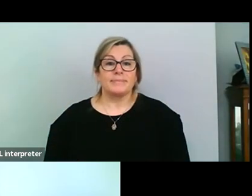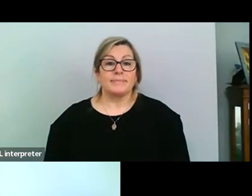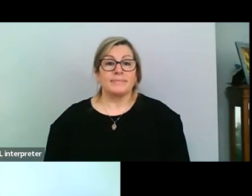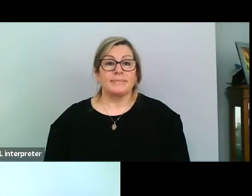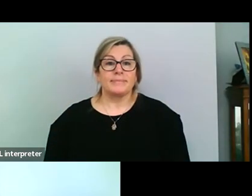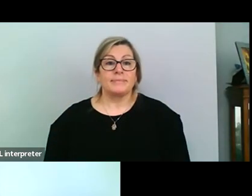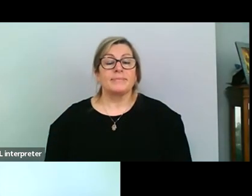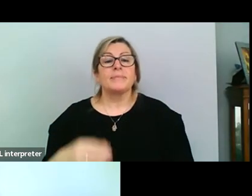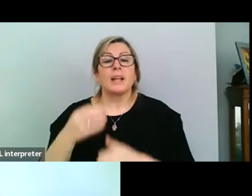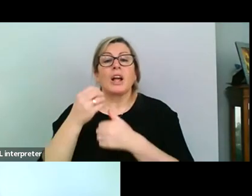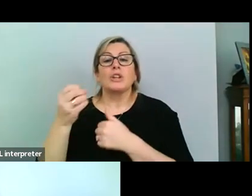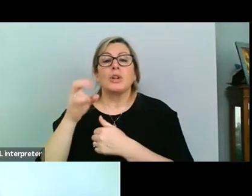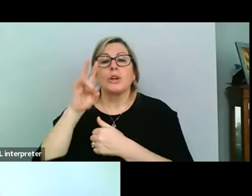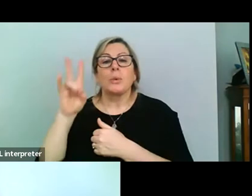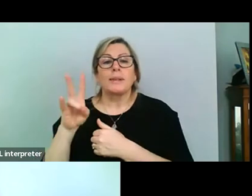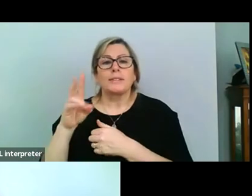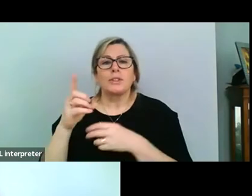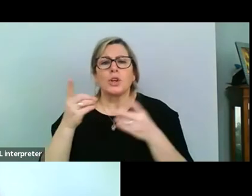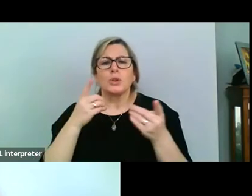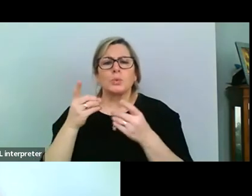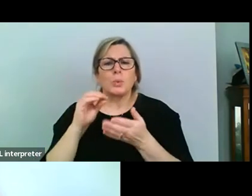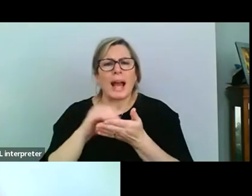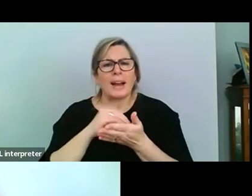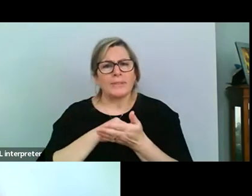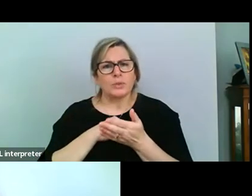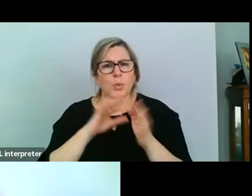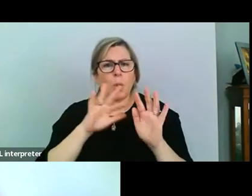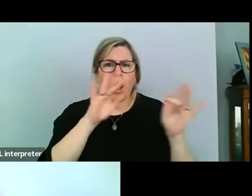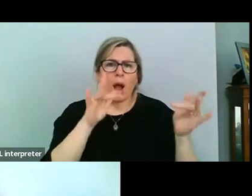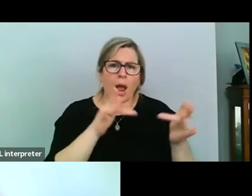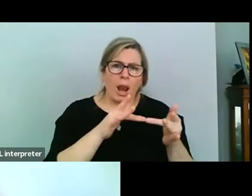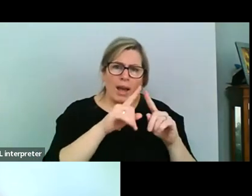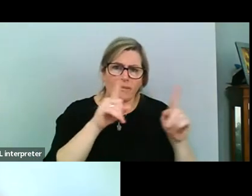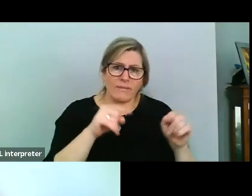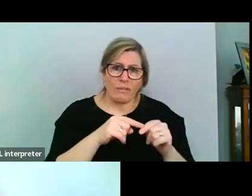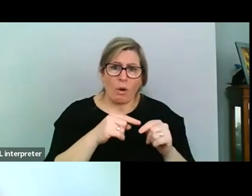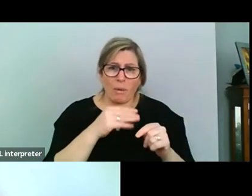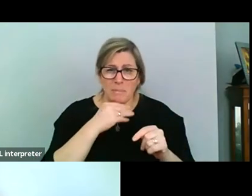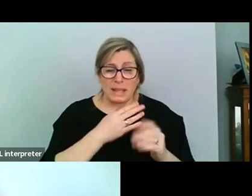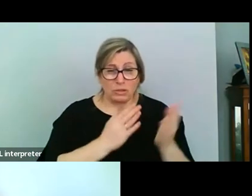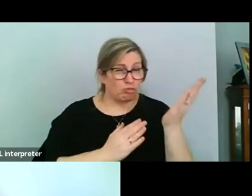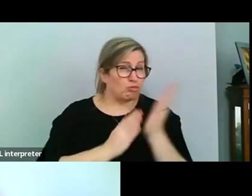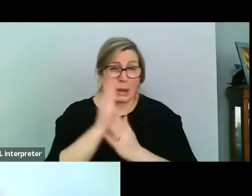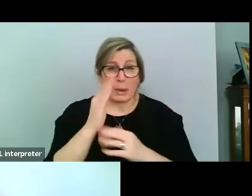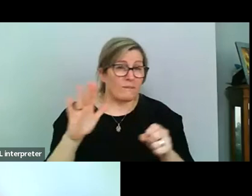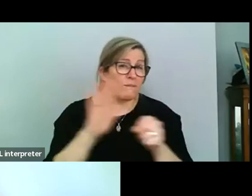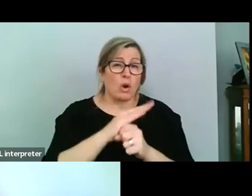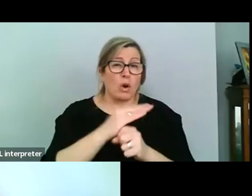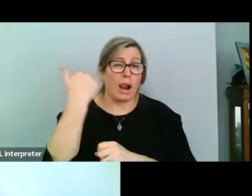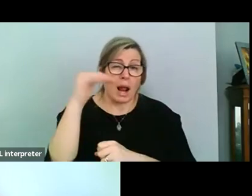And there's another question here about, do you have to fill in the online form in just one go, or can you save a form to be